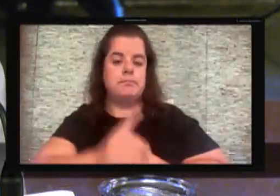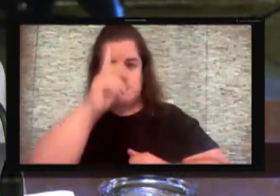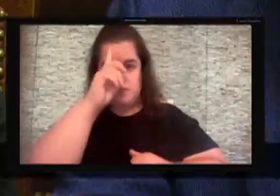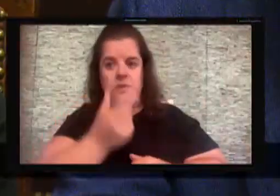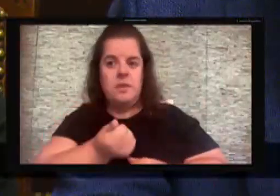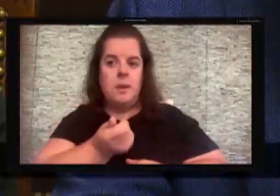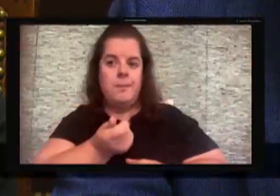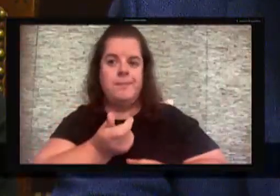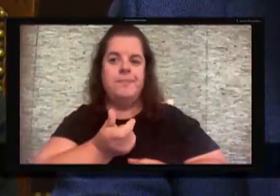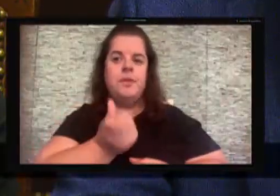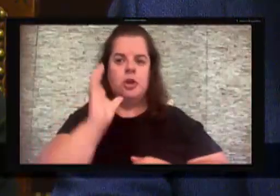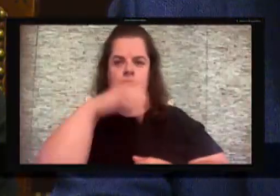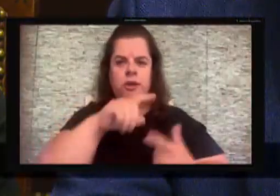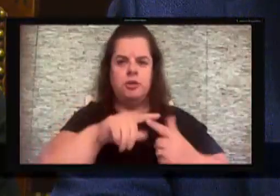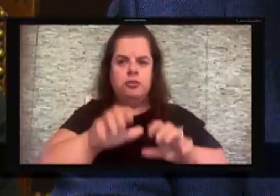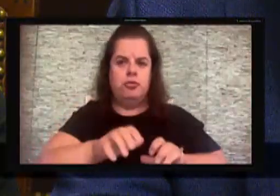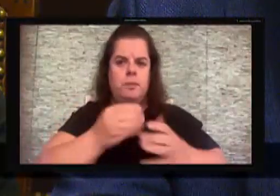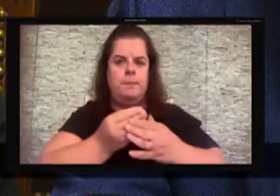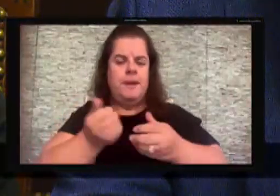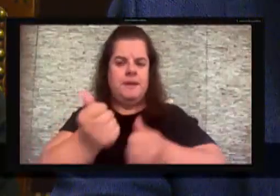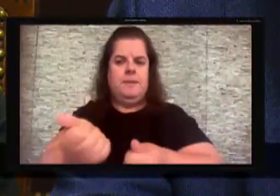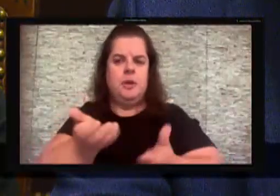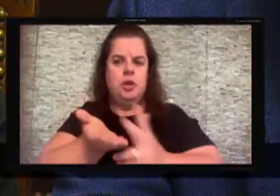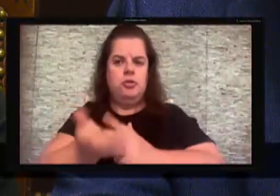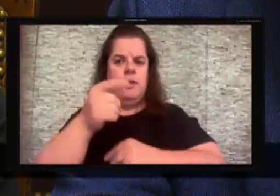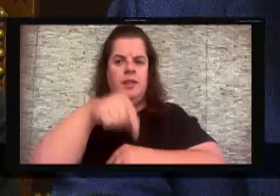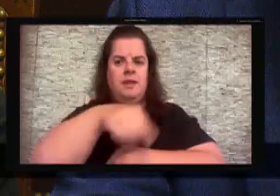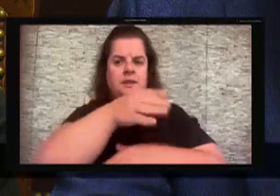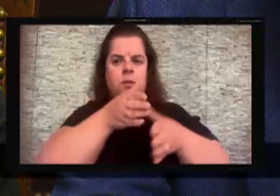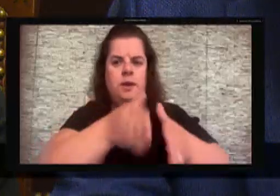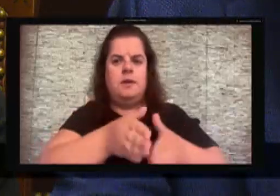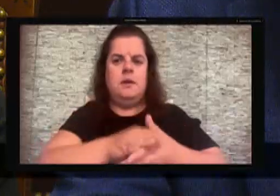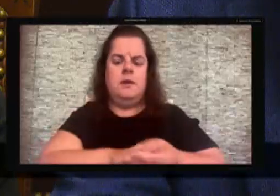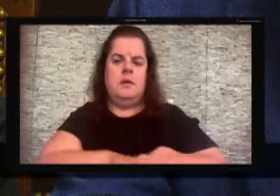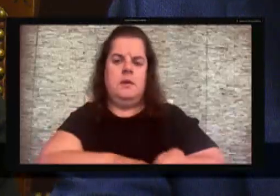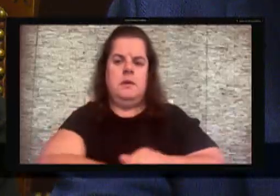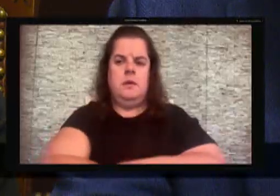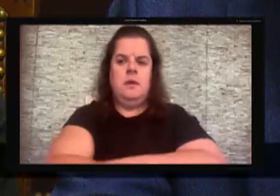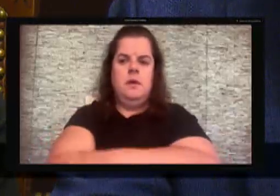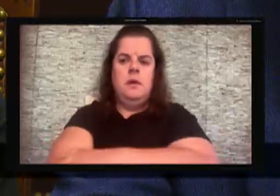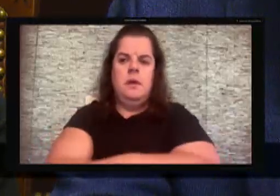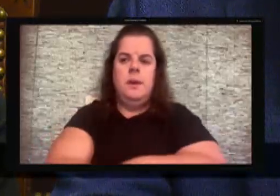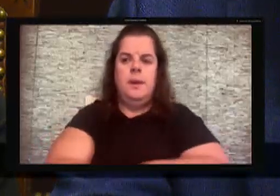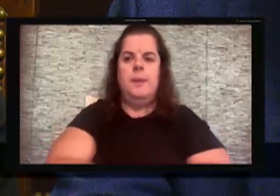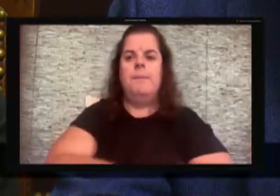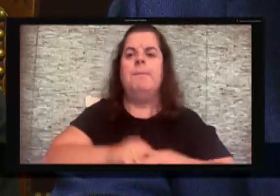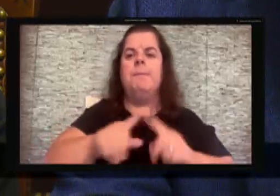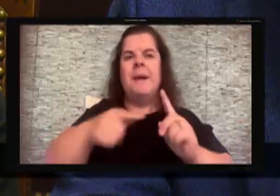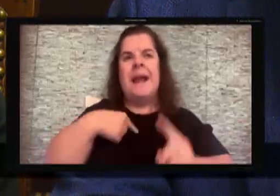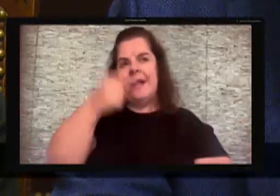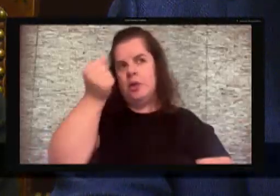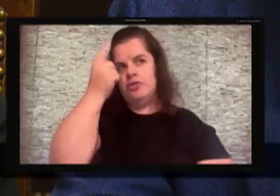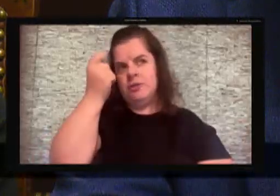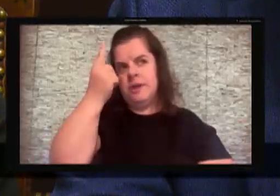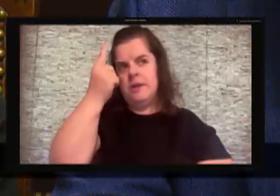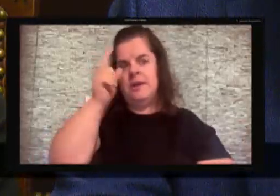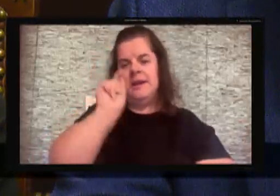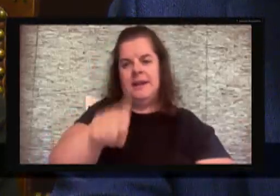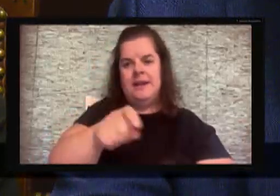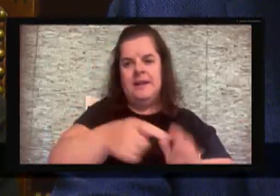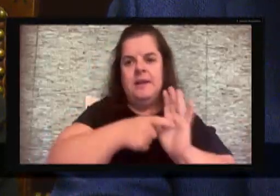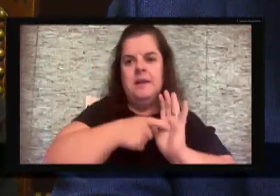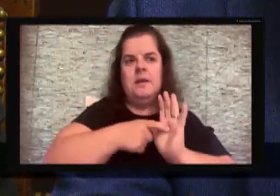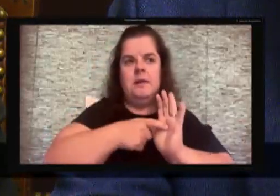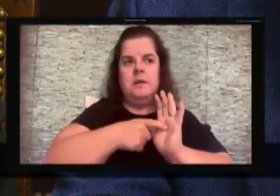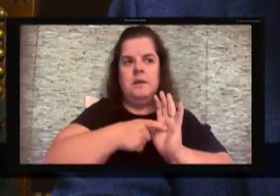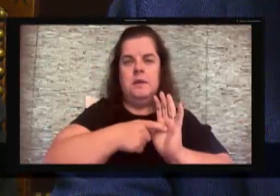unusual to do expenditures this way, but I, you know, I understand the need for it.